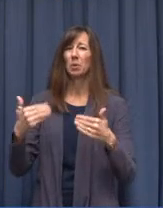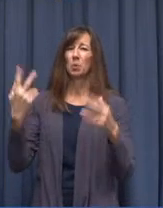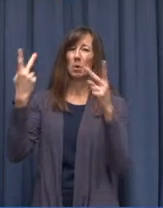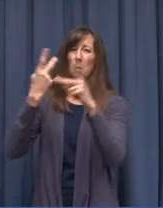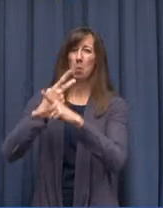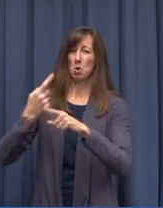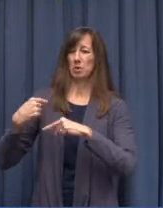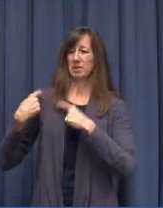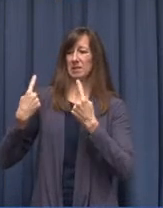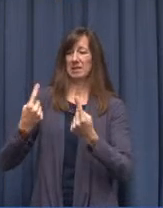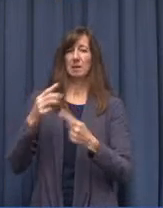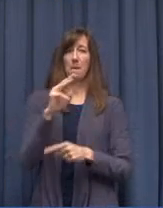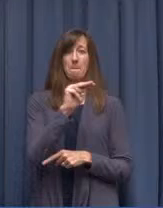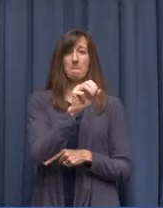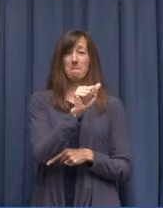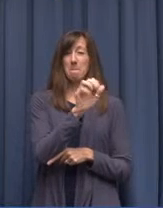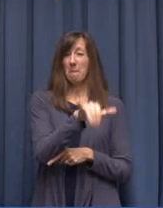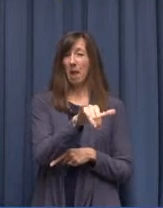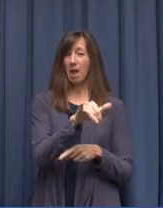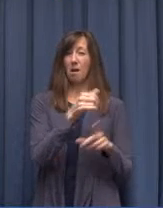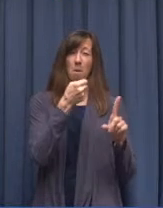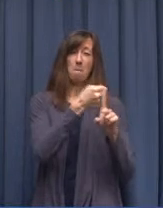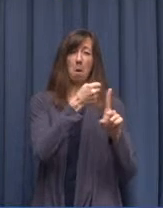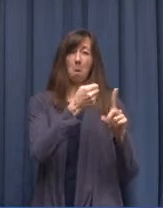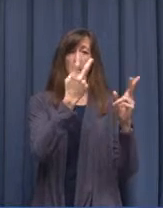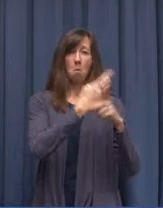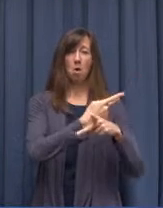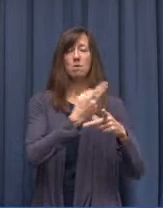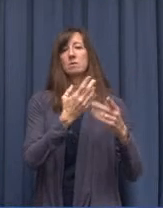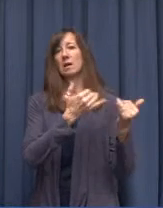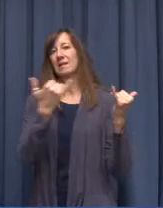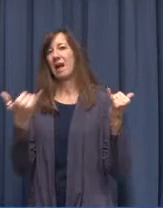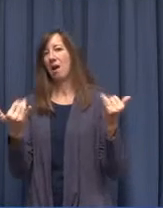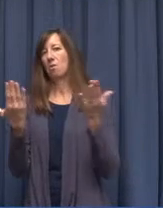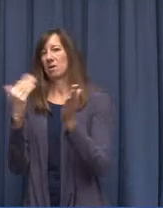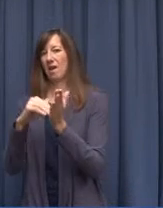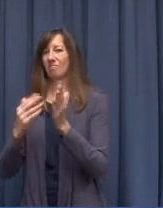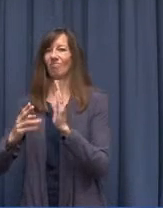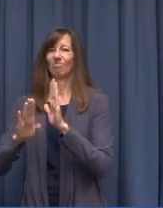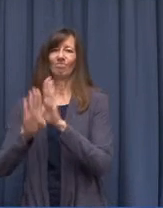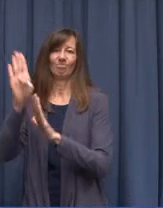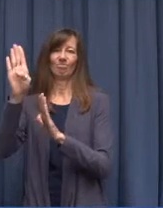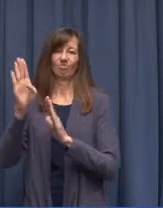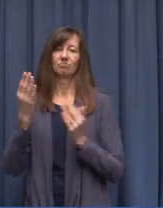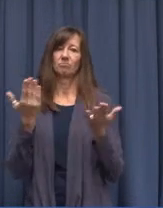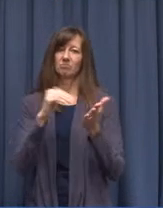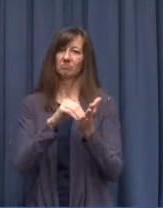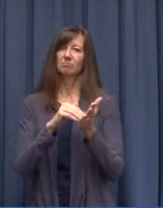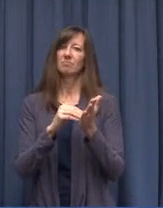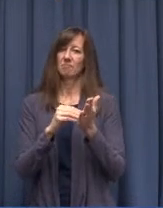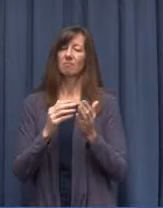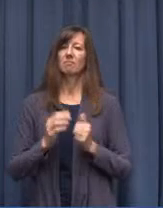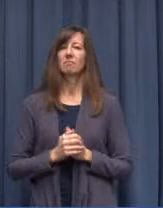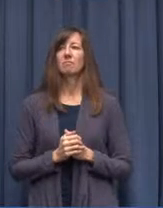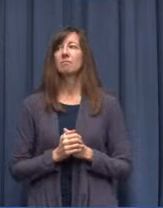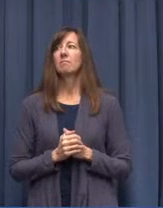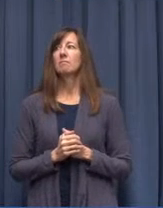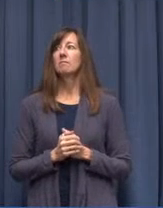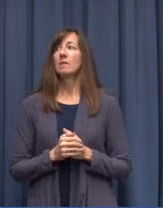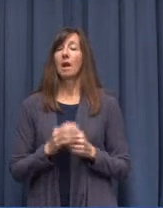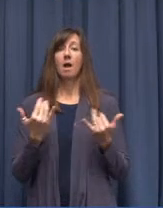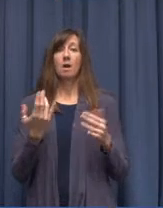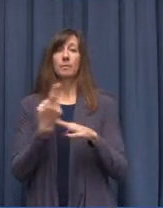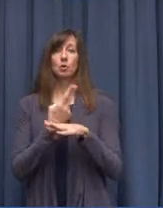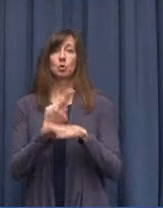wake-up call moment for us here in the county. In terms of active cases, this is where I want to, I'll actually use this